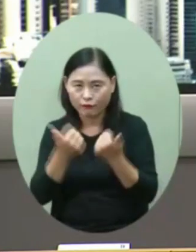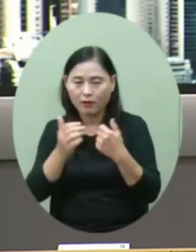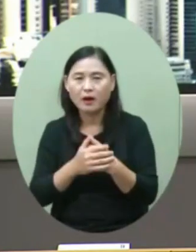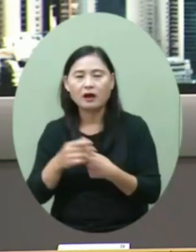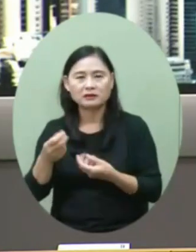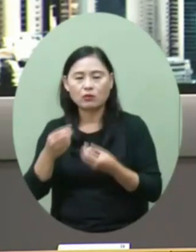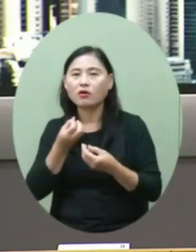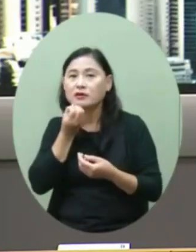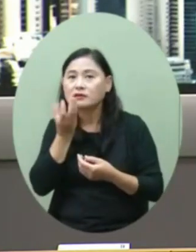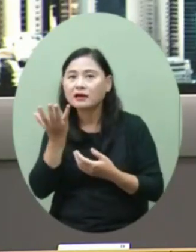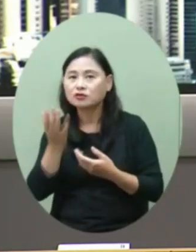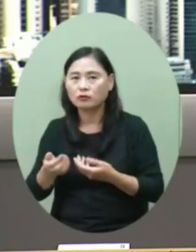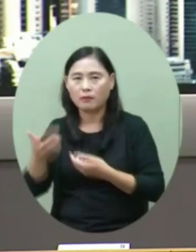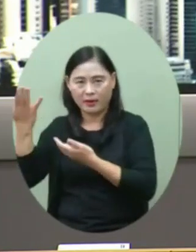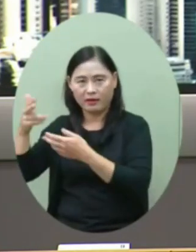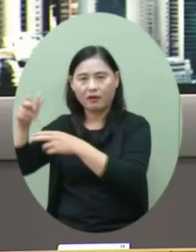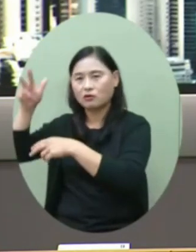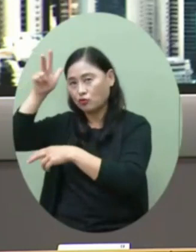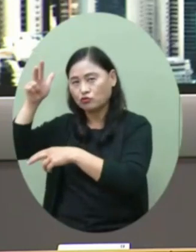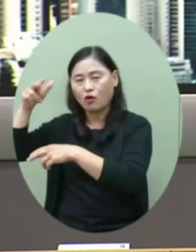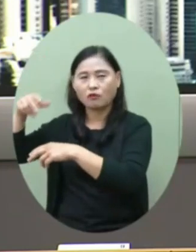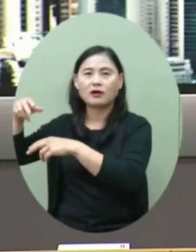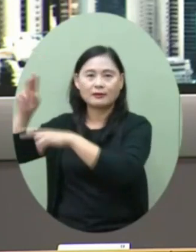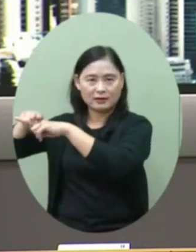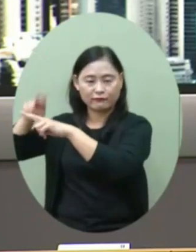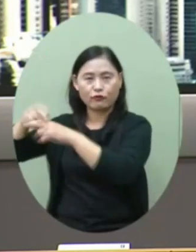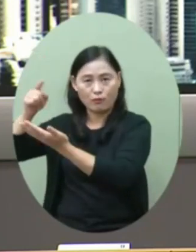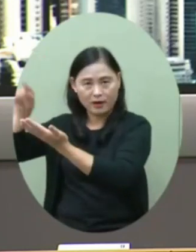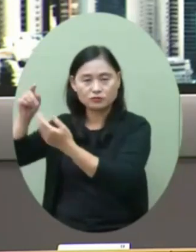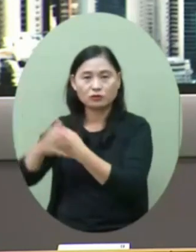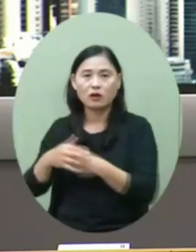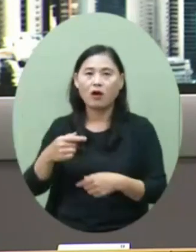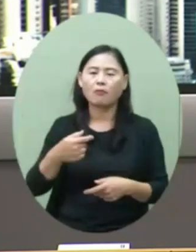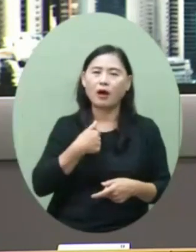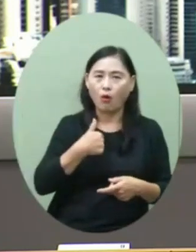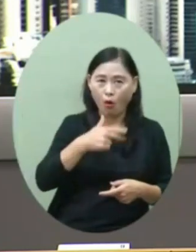raise it to the CPG for approval. That means,